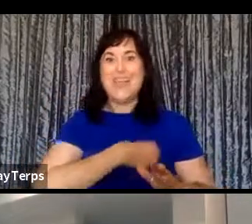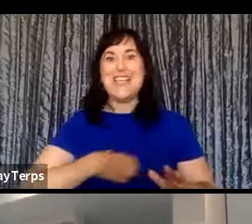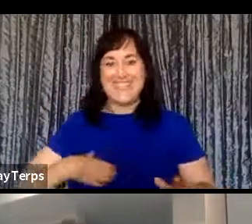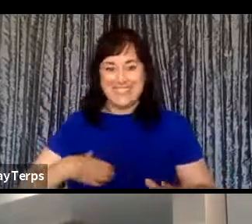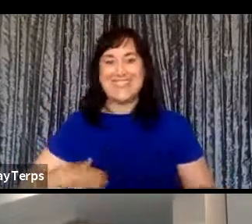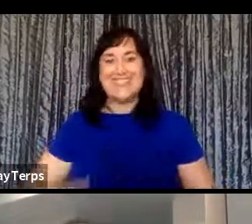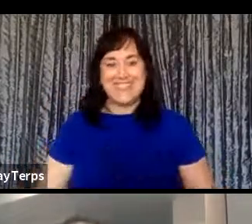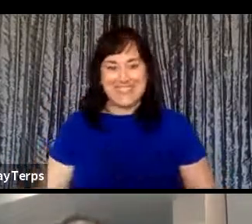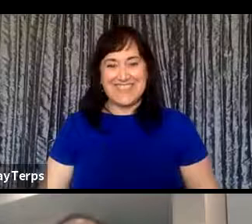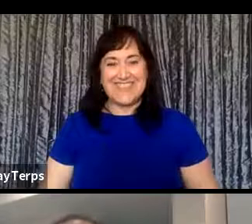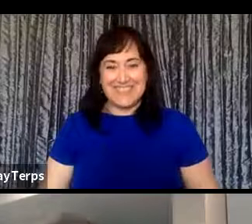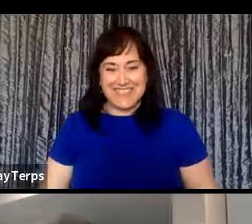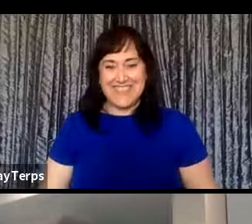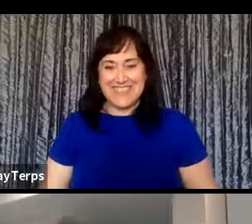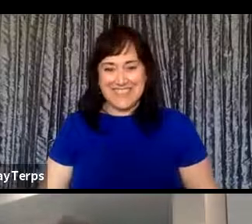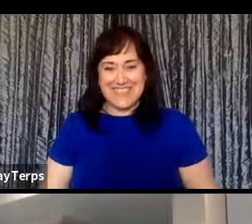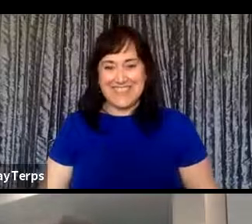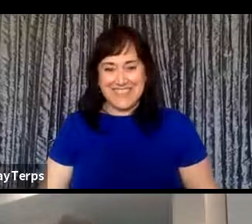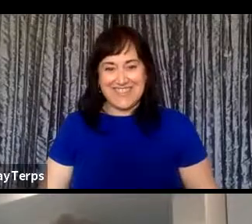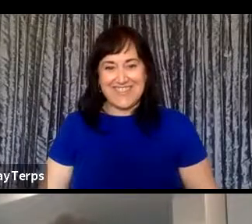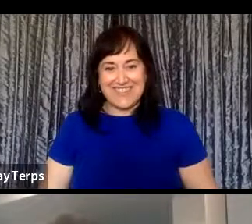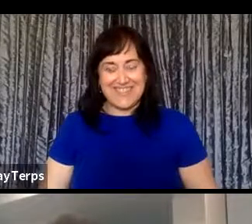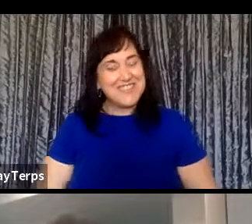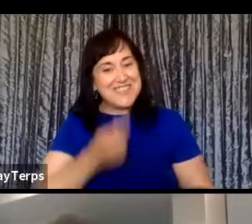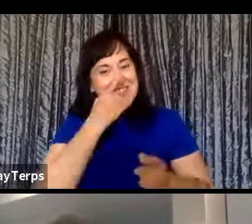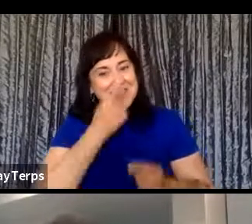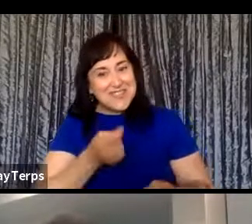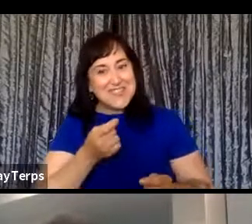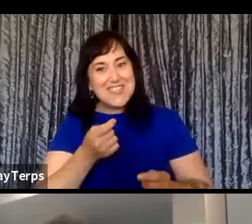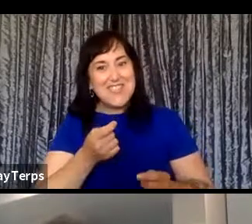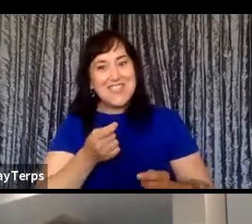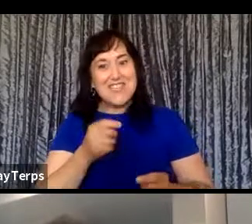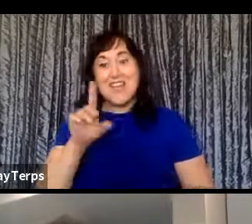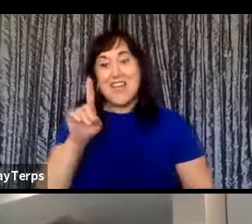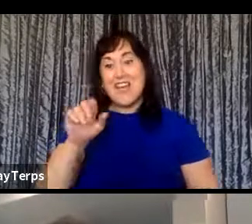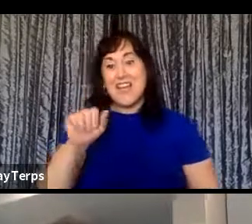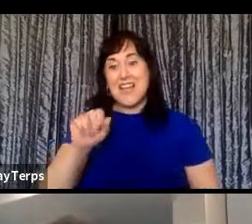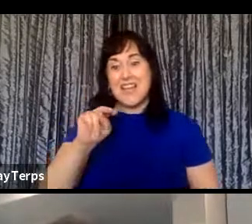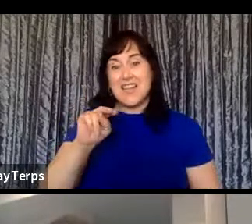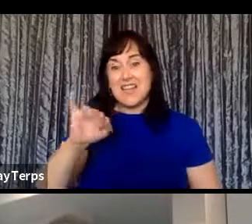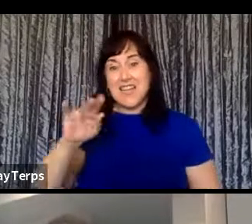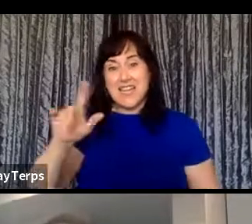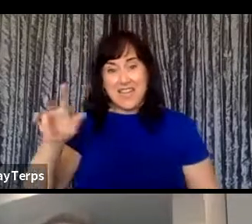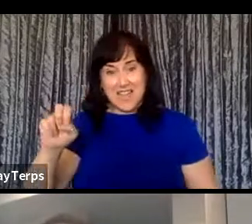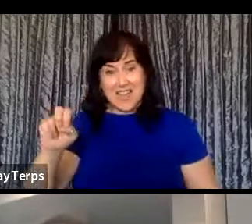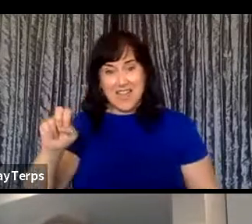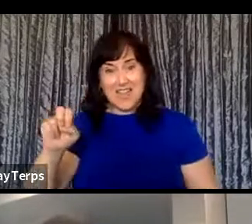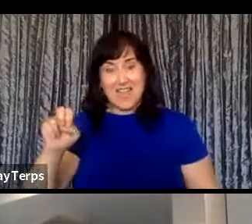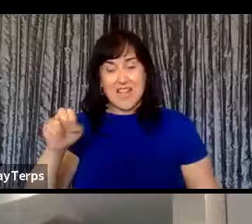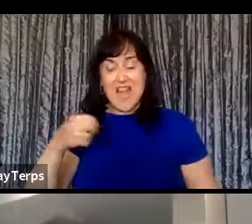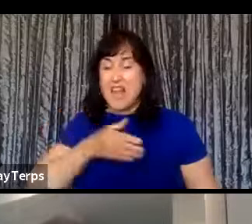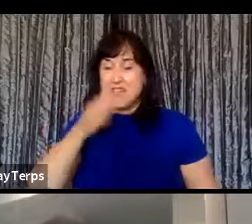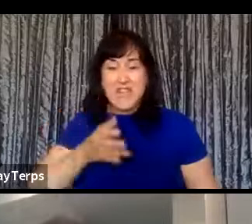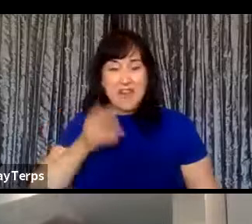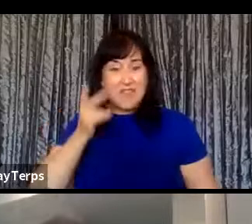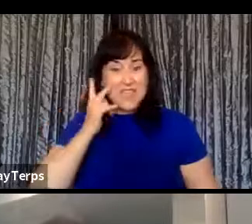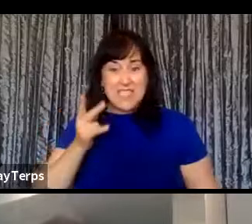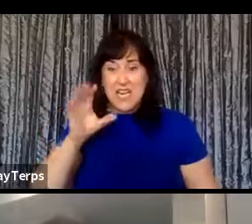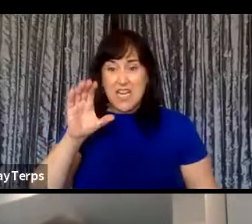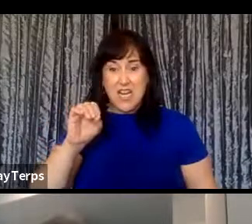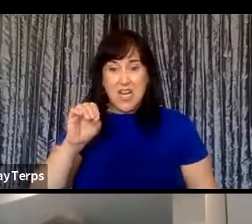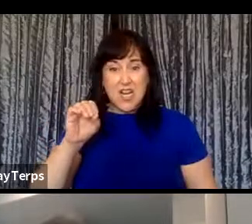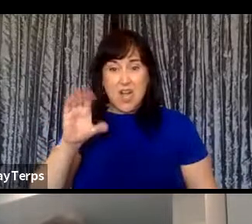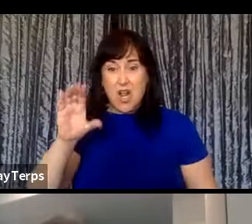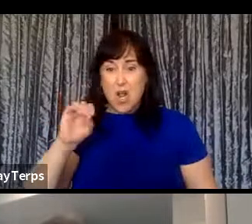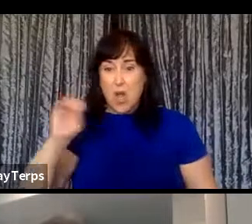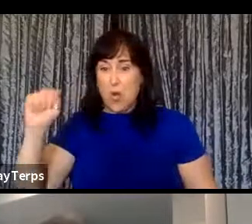Yeah. Which is interesting because, Danielle, as you may well know, I've never seen a cocoa tree growing